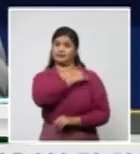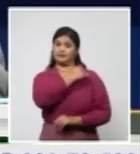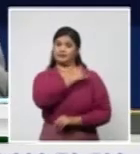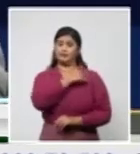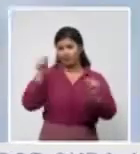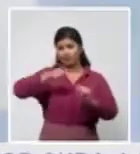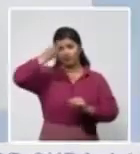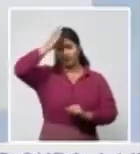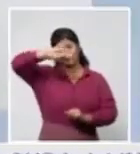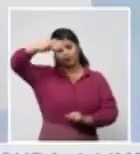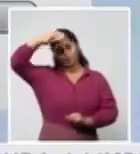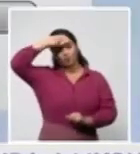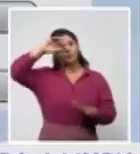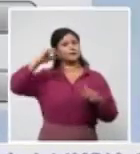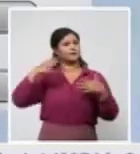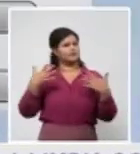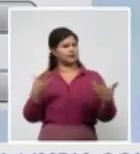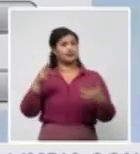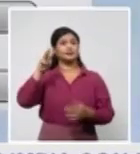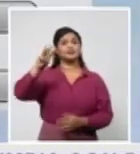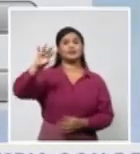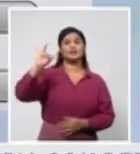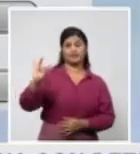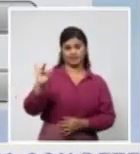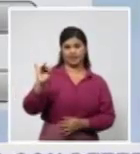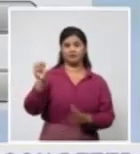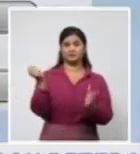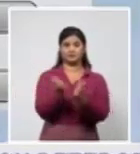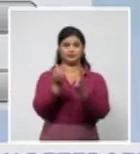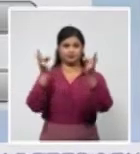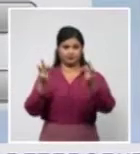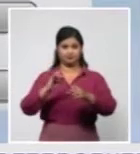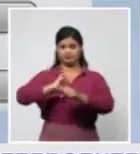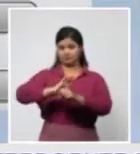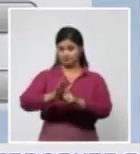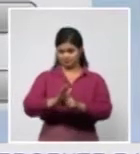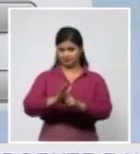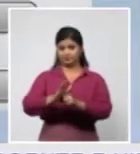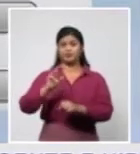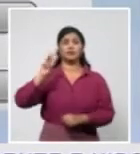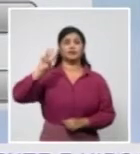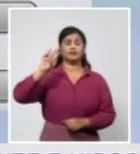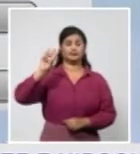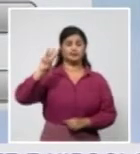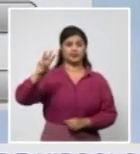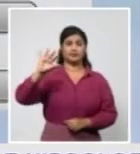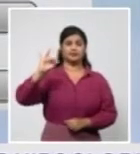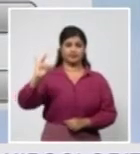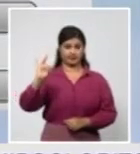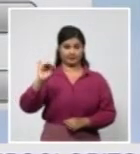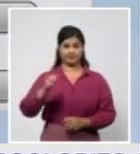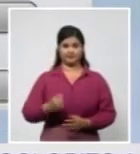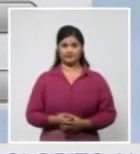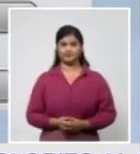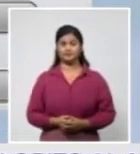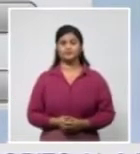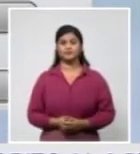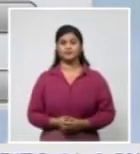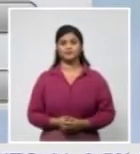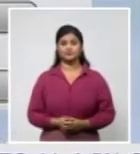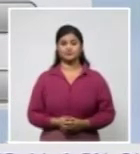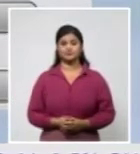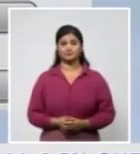Laboratories. Of the 3,212 samples processed, 37 tested positive